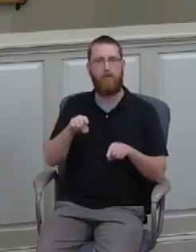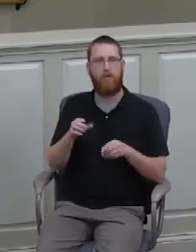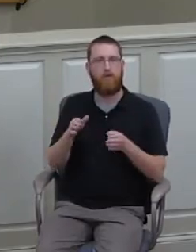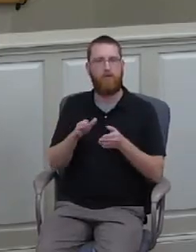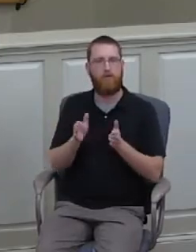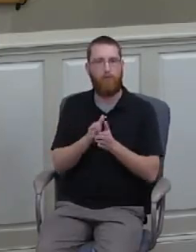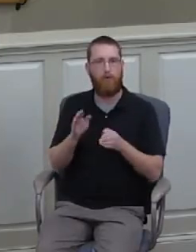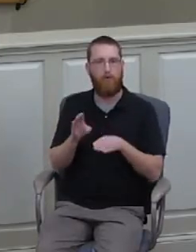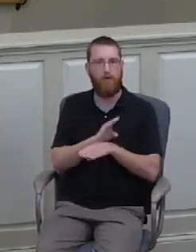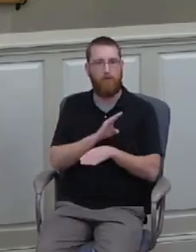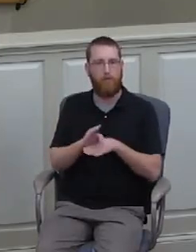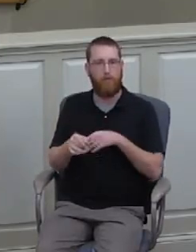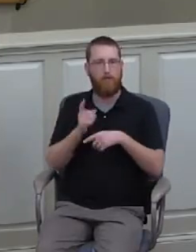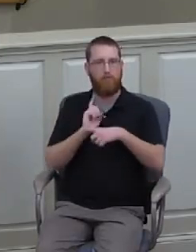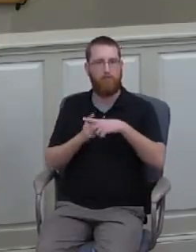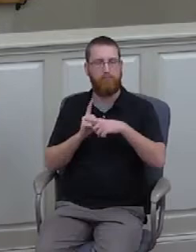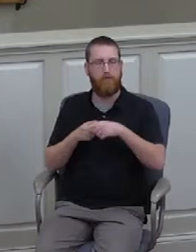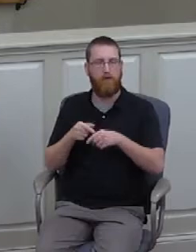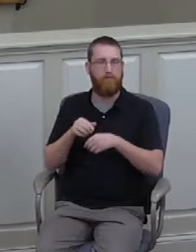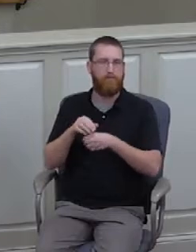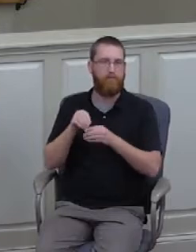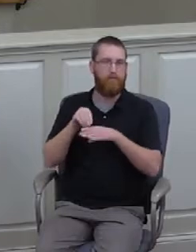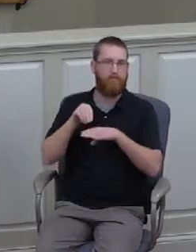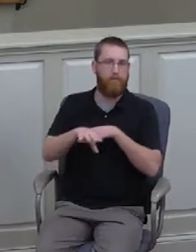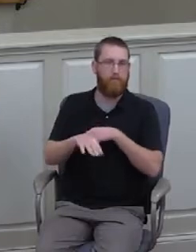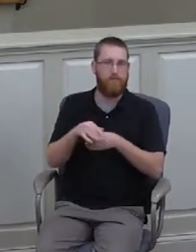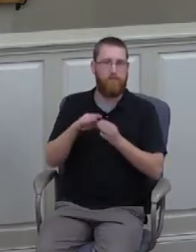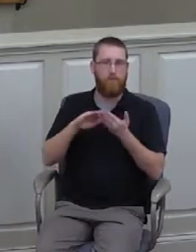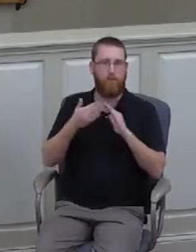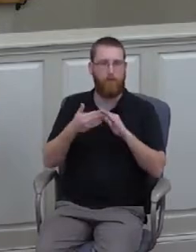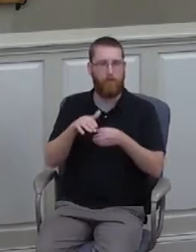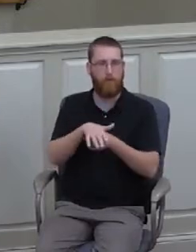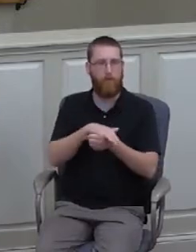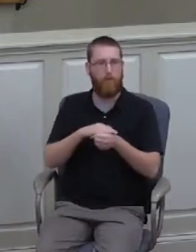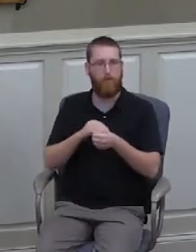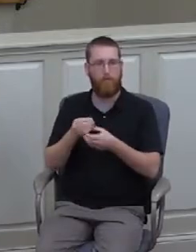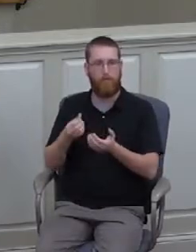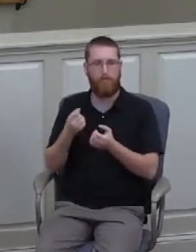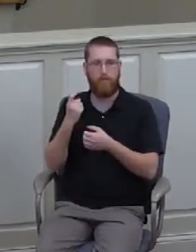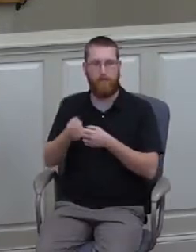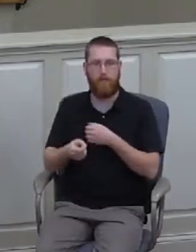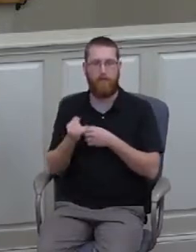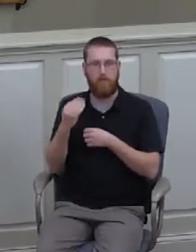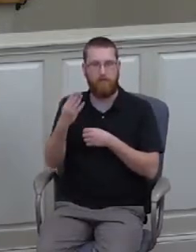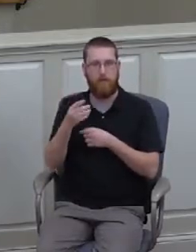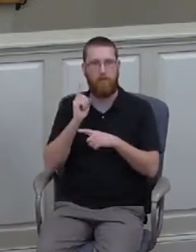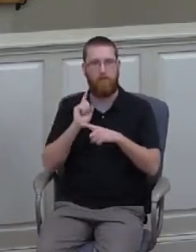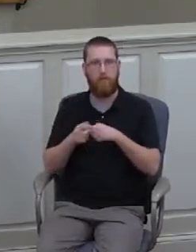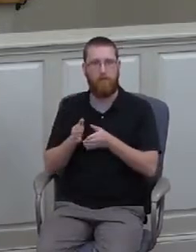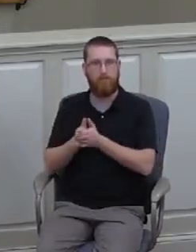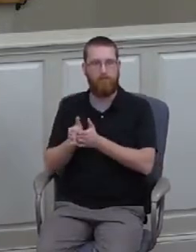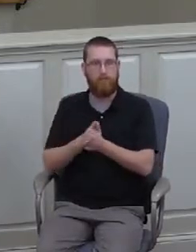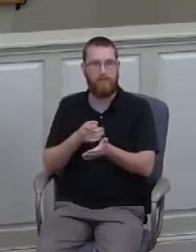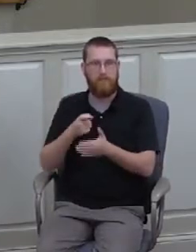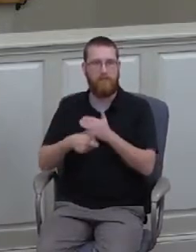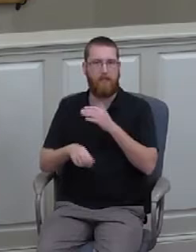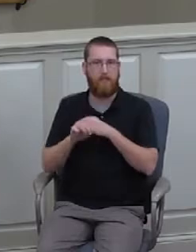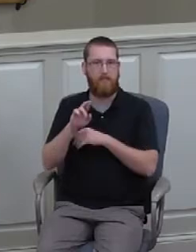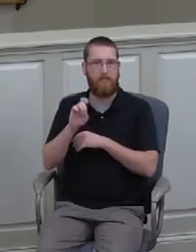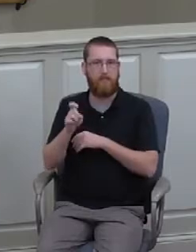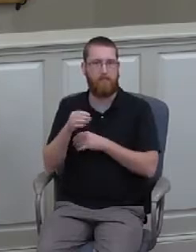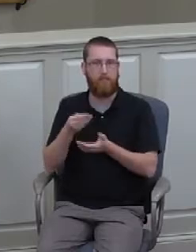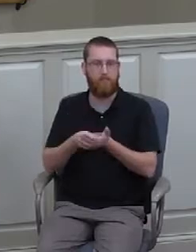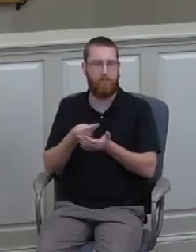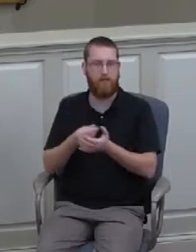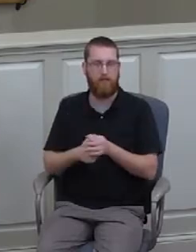contribute positively to the local community by supplying jobs and generating tax revenue, and